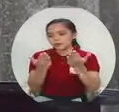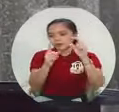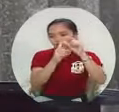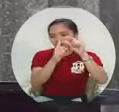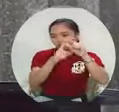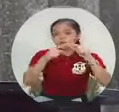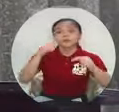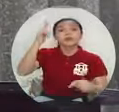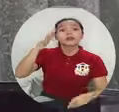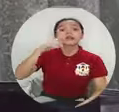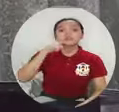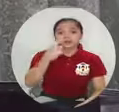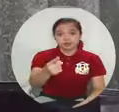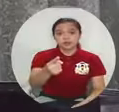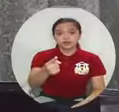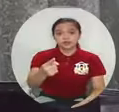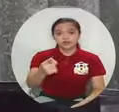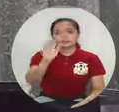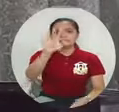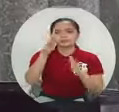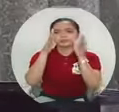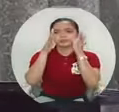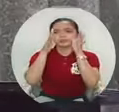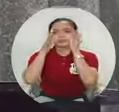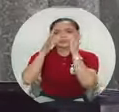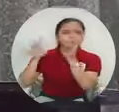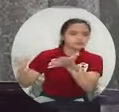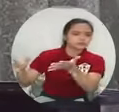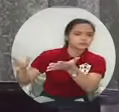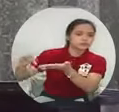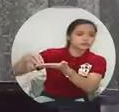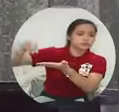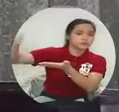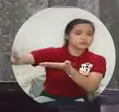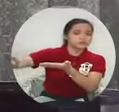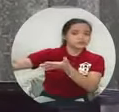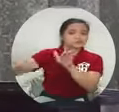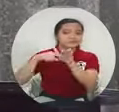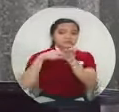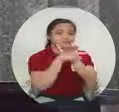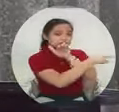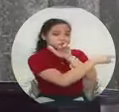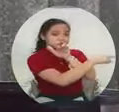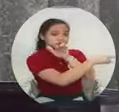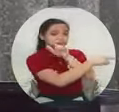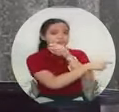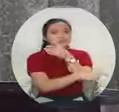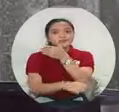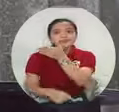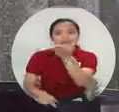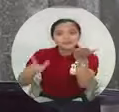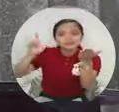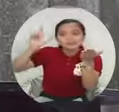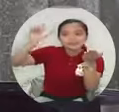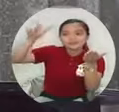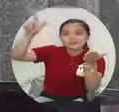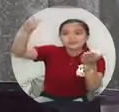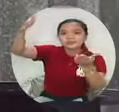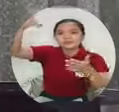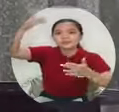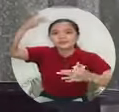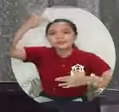12, God said, denial of giving your first fruit would bring discipline. It's